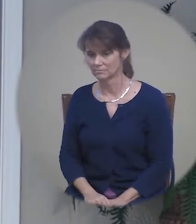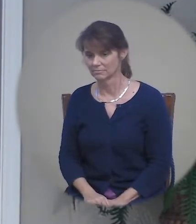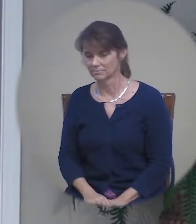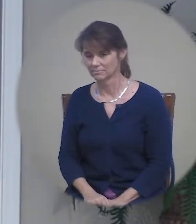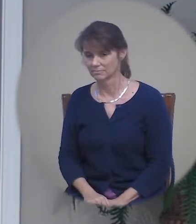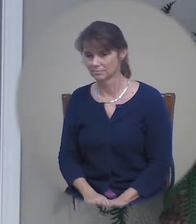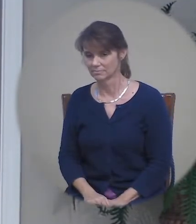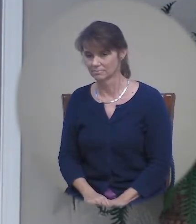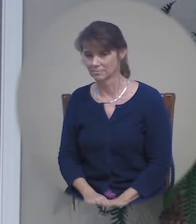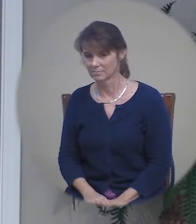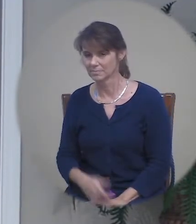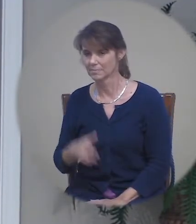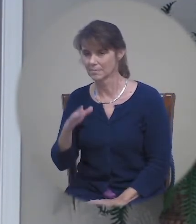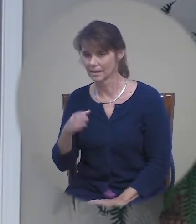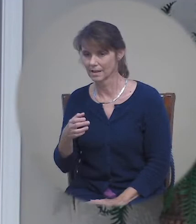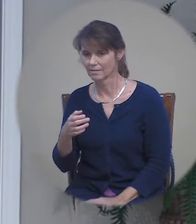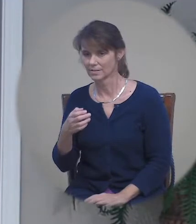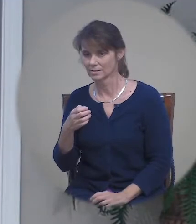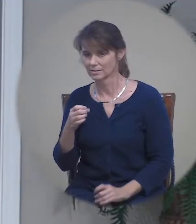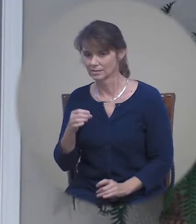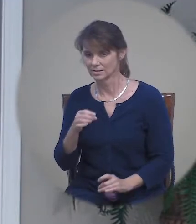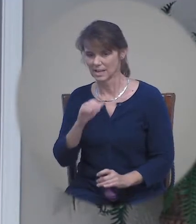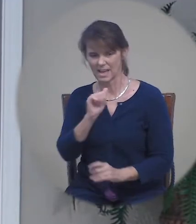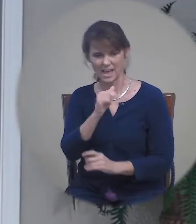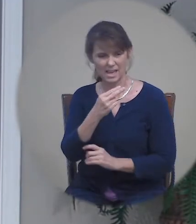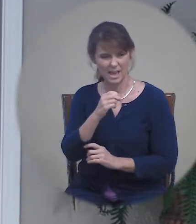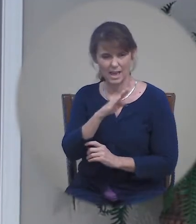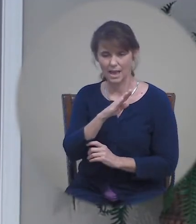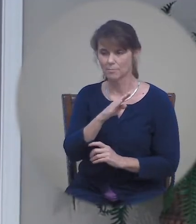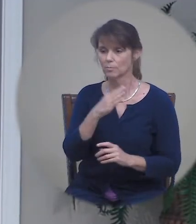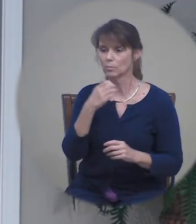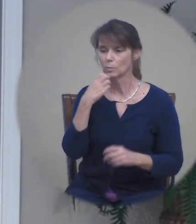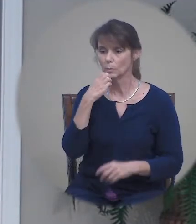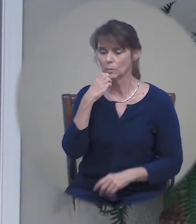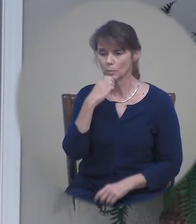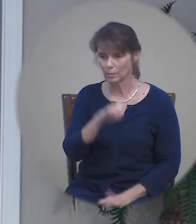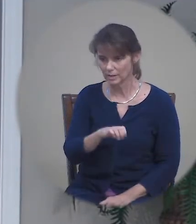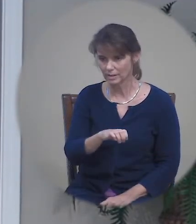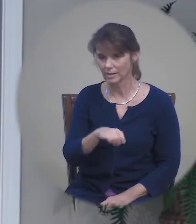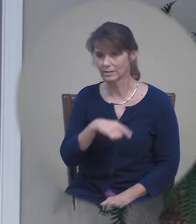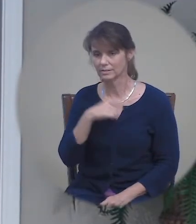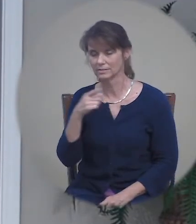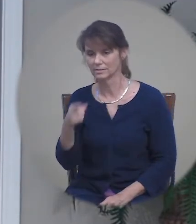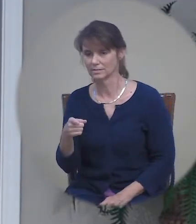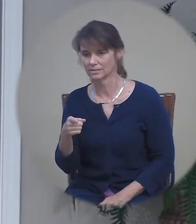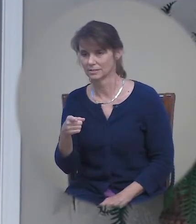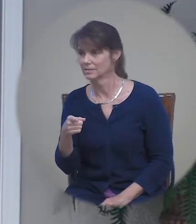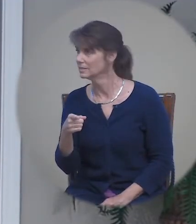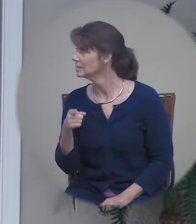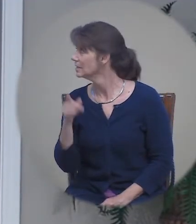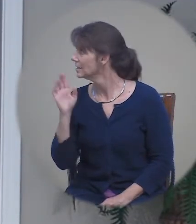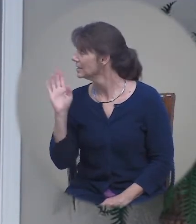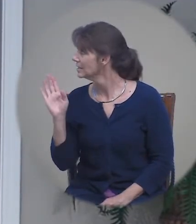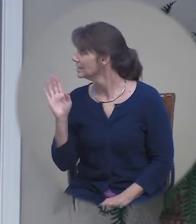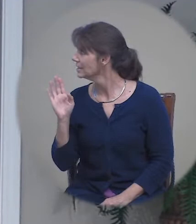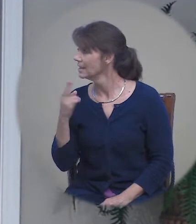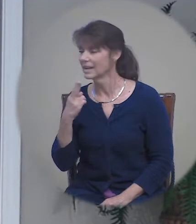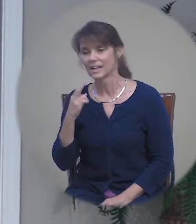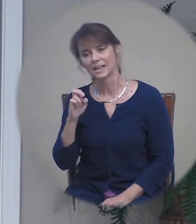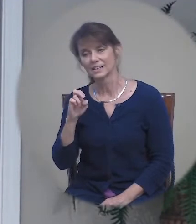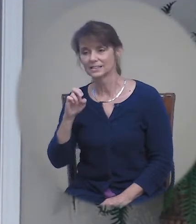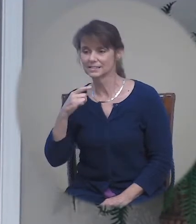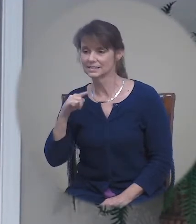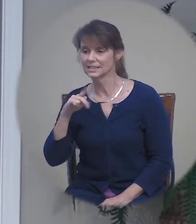strange. So you have this wicked Ahab. You have Hezekiah, who seems to show as a brining light, but his son returns